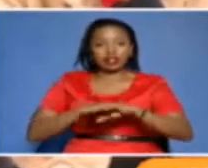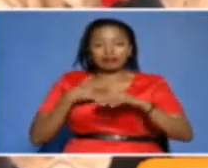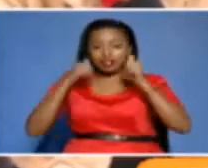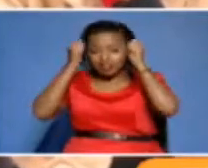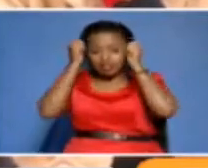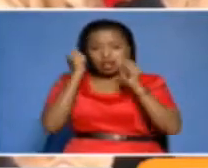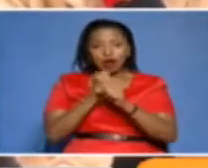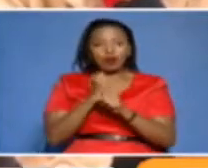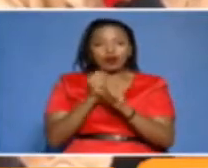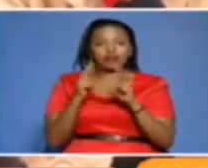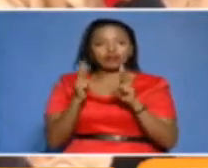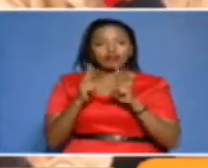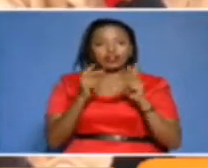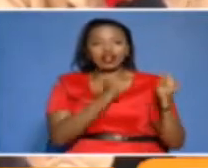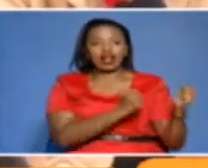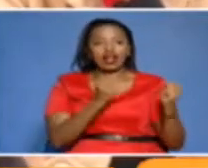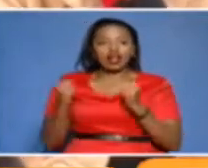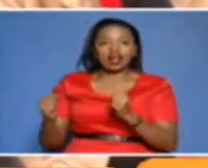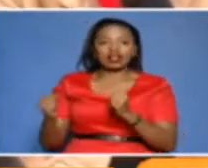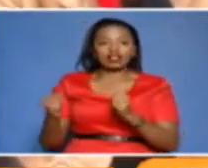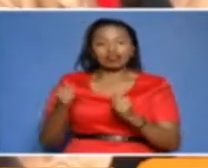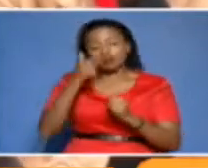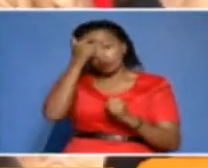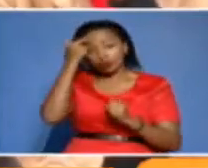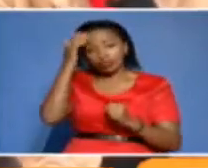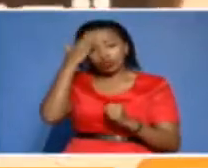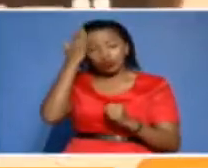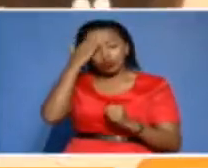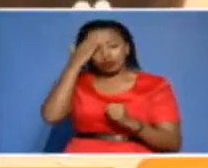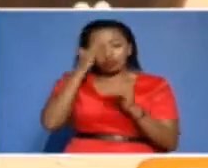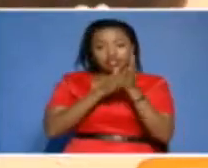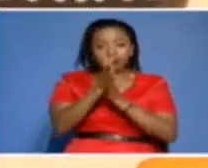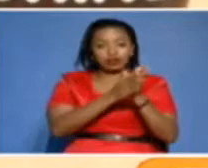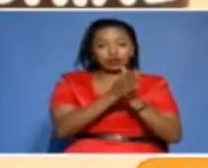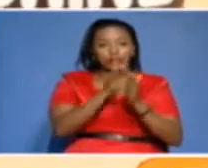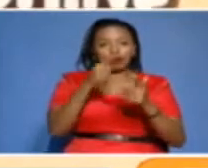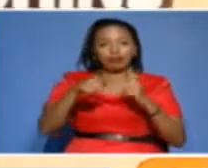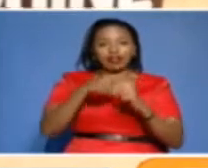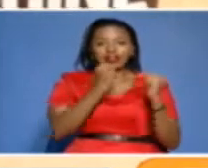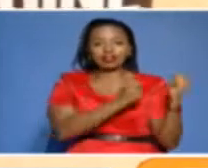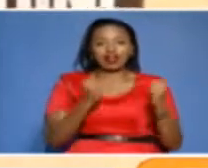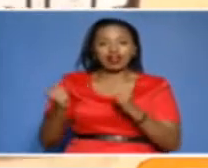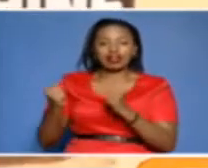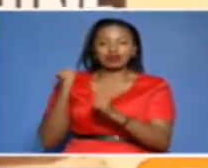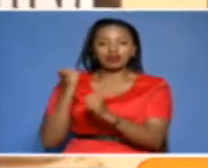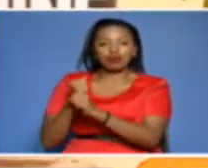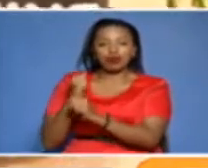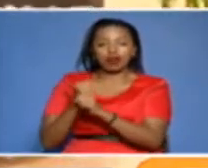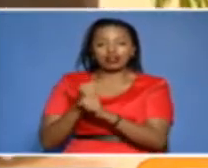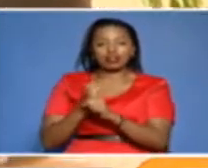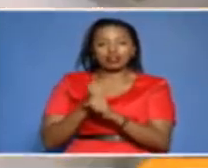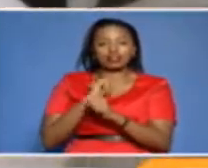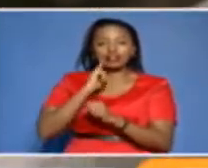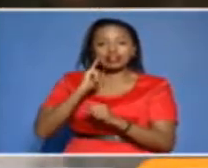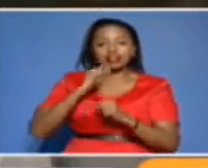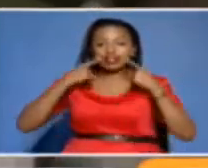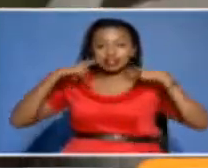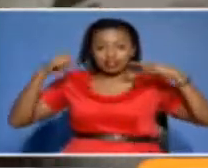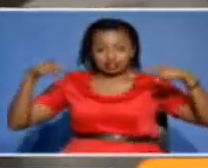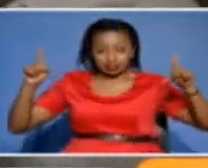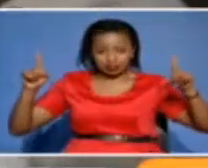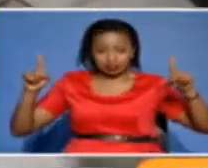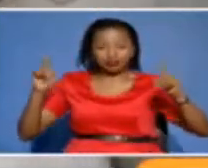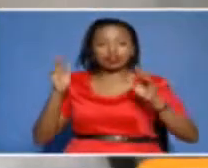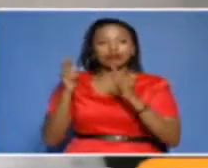hard, knowing that determination plus hard work minus panic is equal to success. Private academies scooped the top slots in this